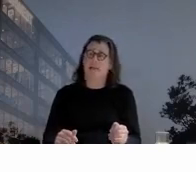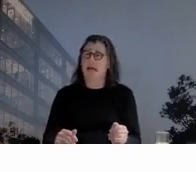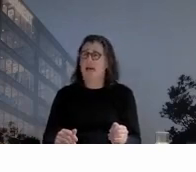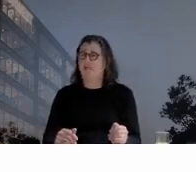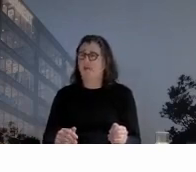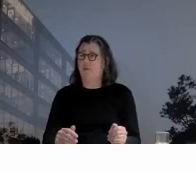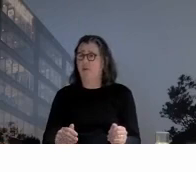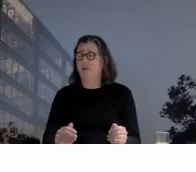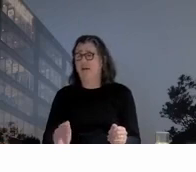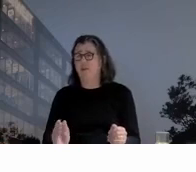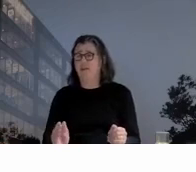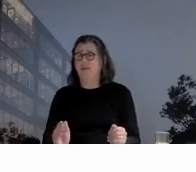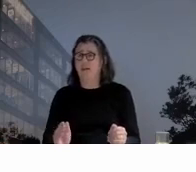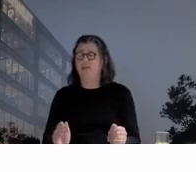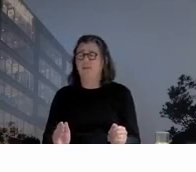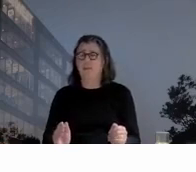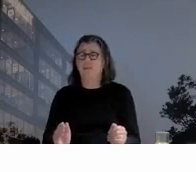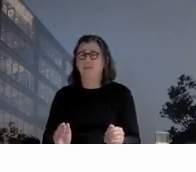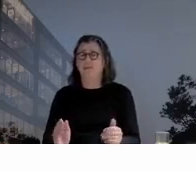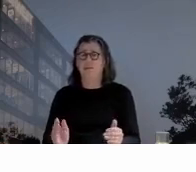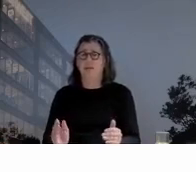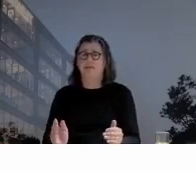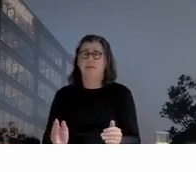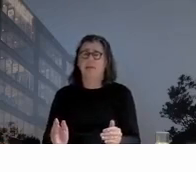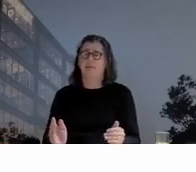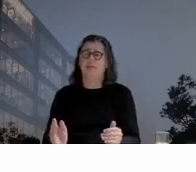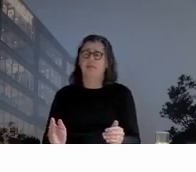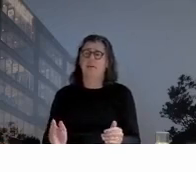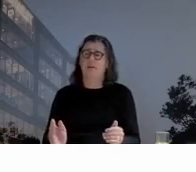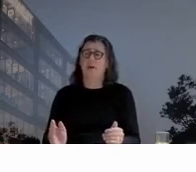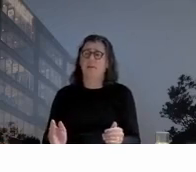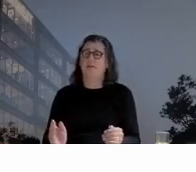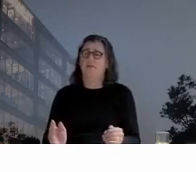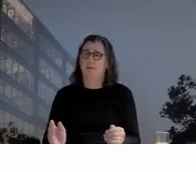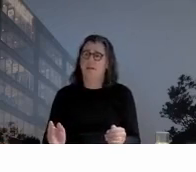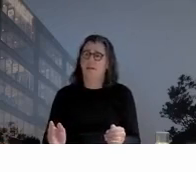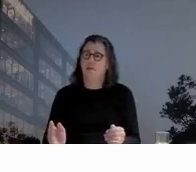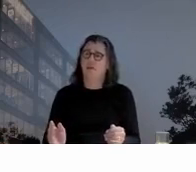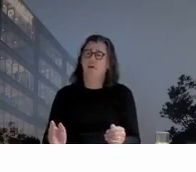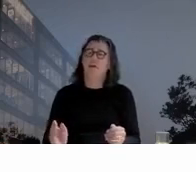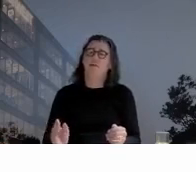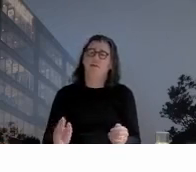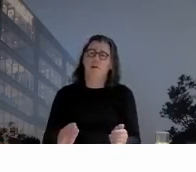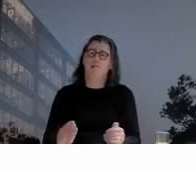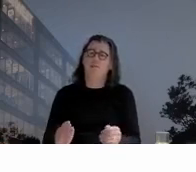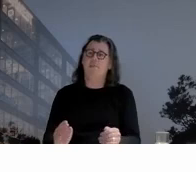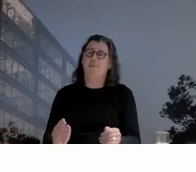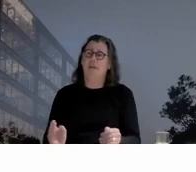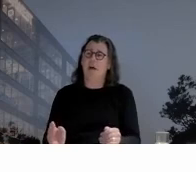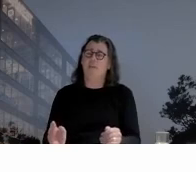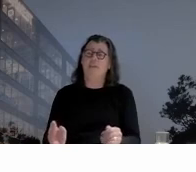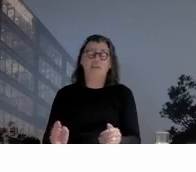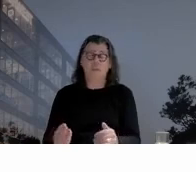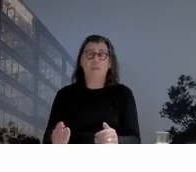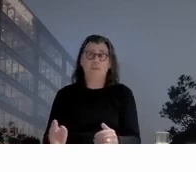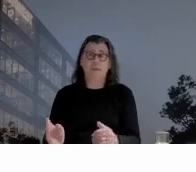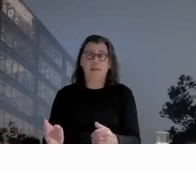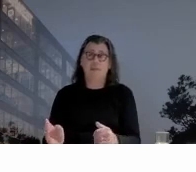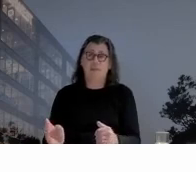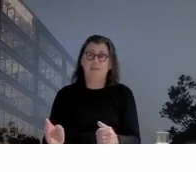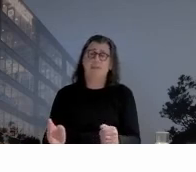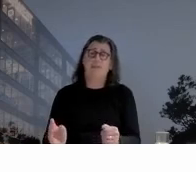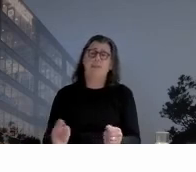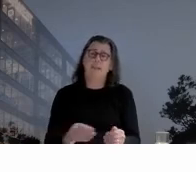flat after a point at about 2050. You guessed it, that's when there's no carbon in the grid anymore. So you're not saving carbon. You're still